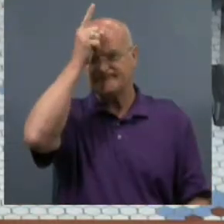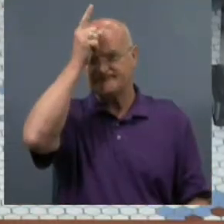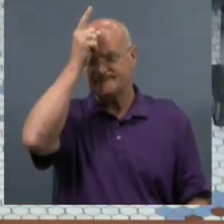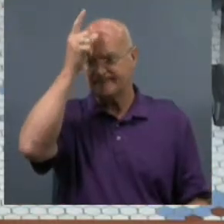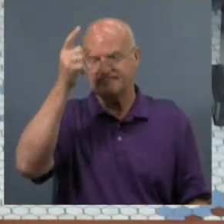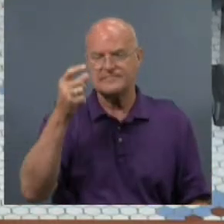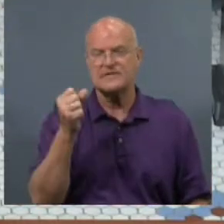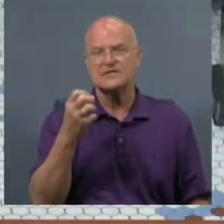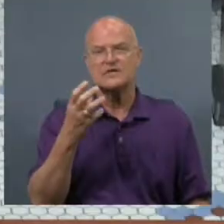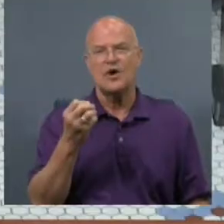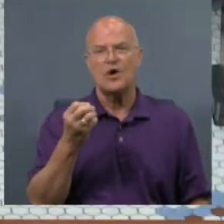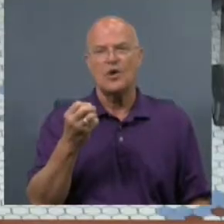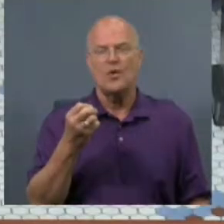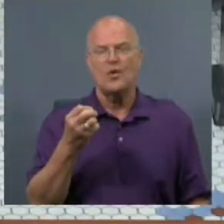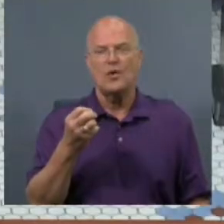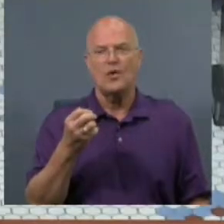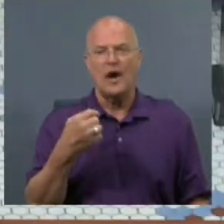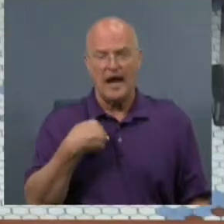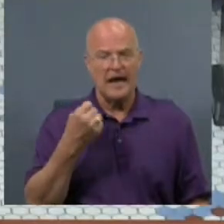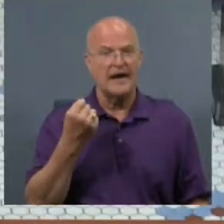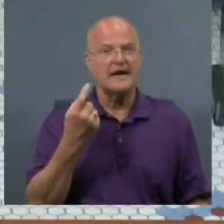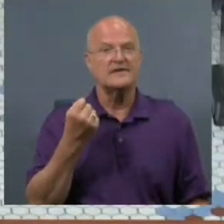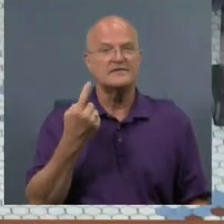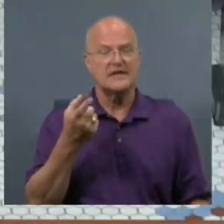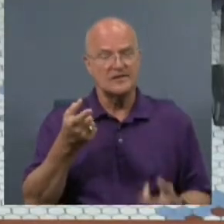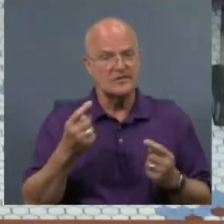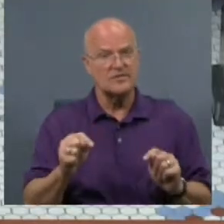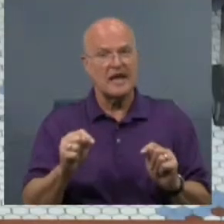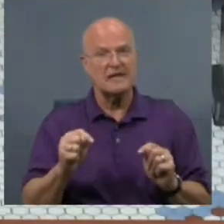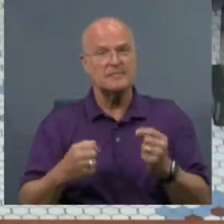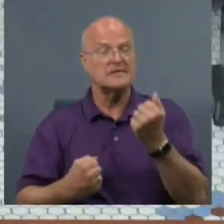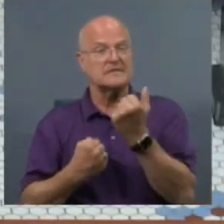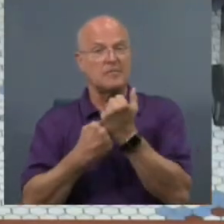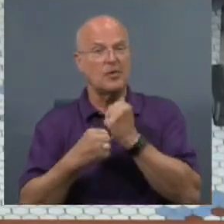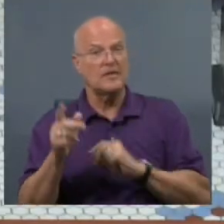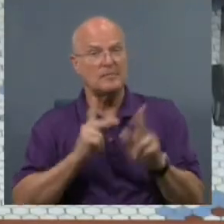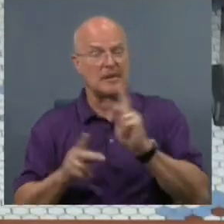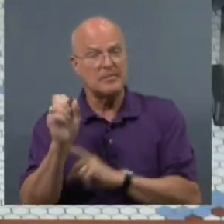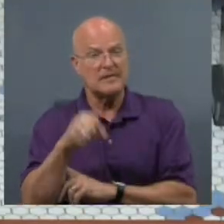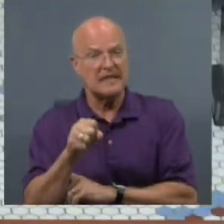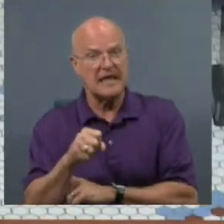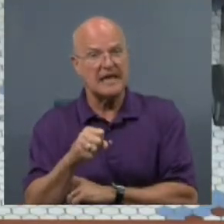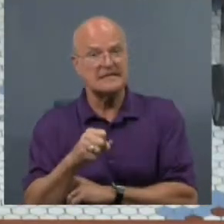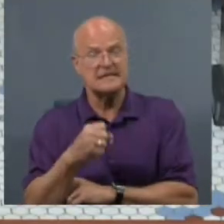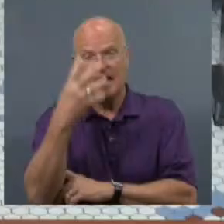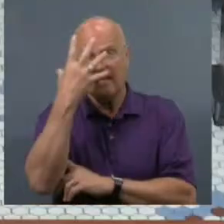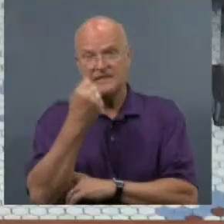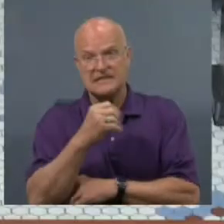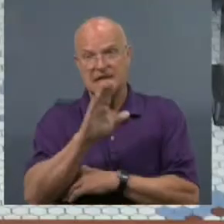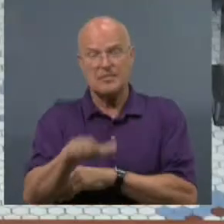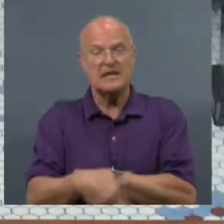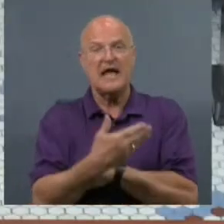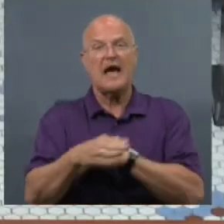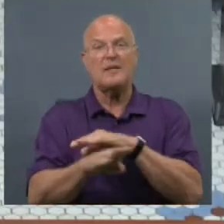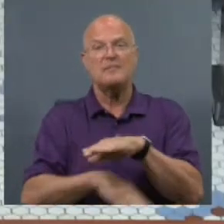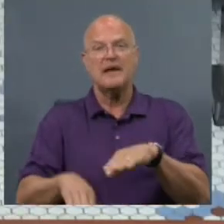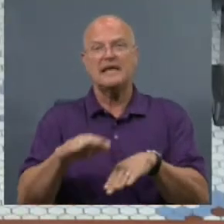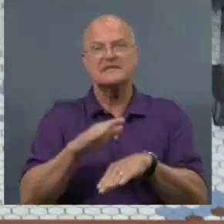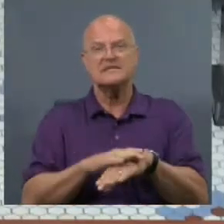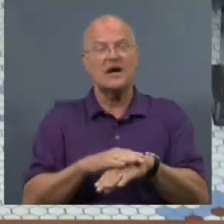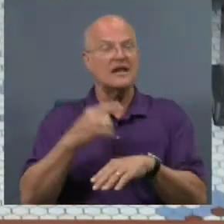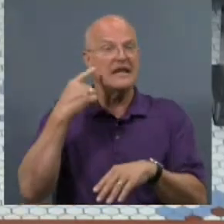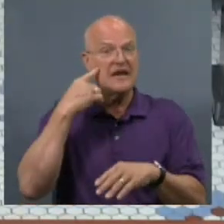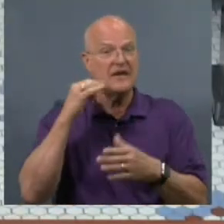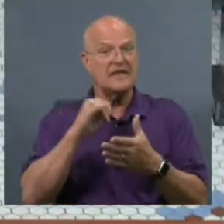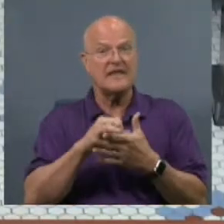And so I understand you're trying to be for the people and that you can sleep at night based on hearing